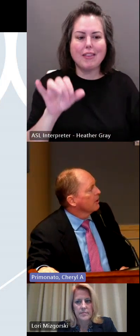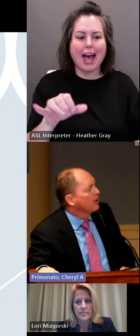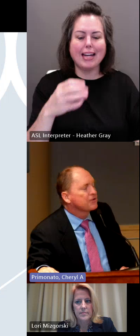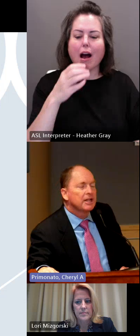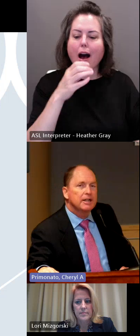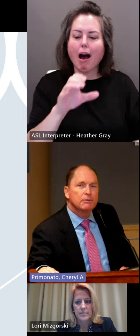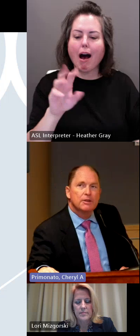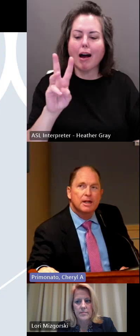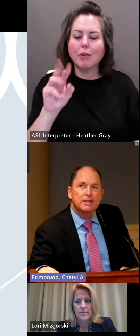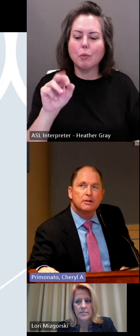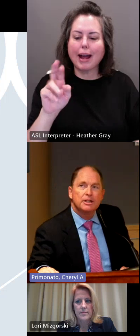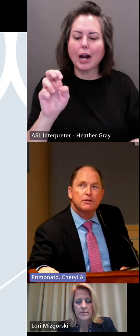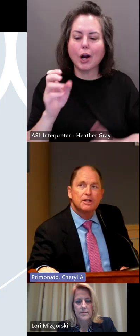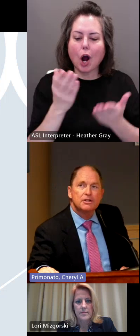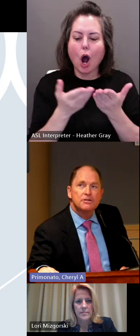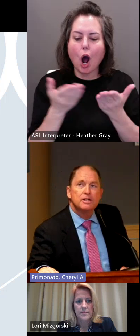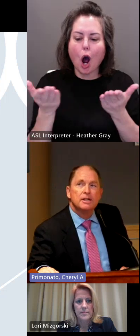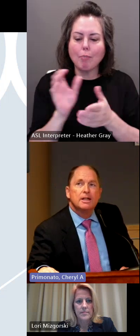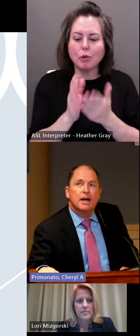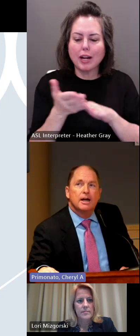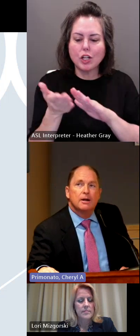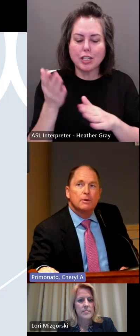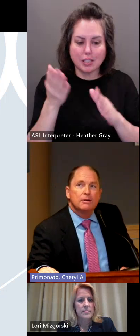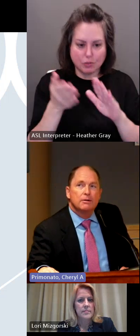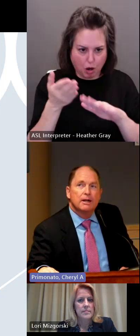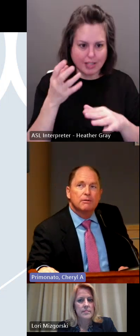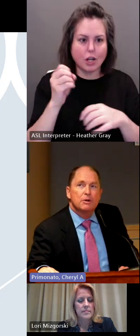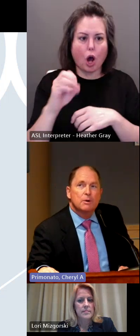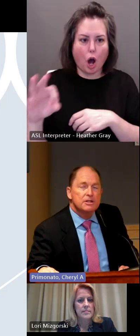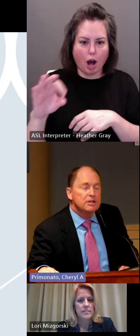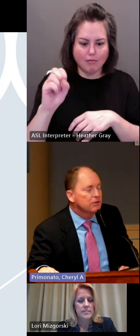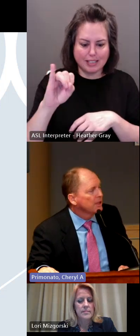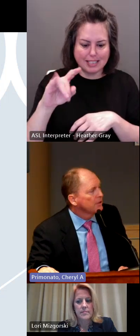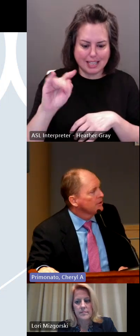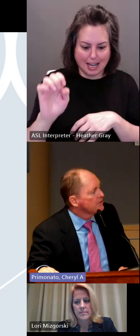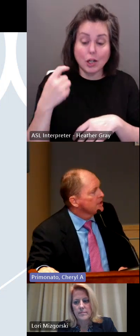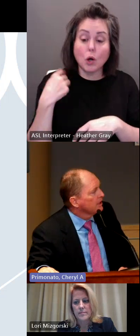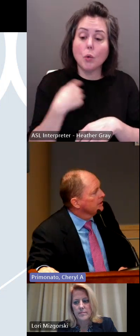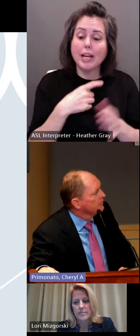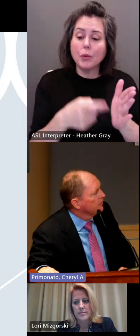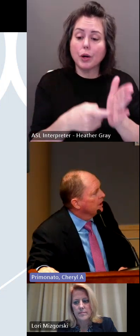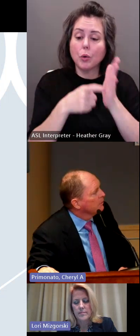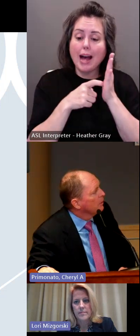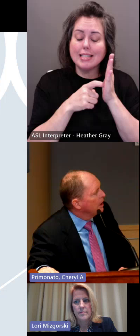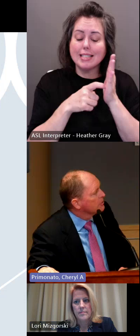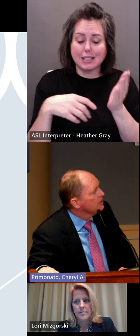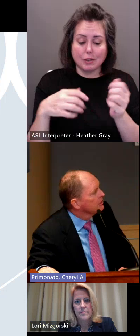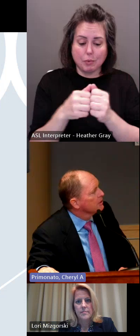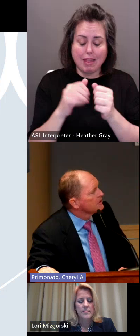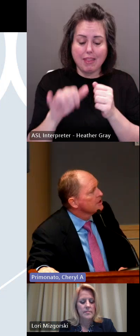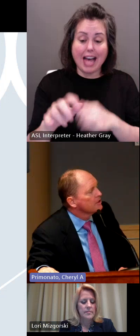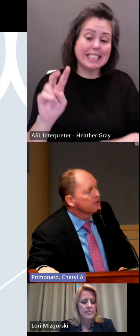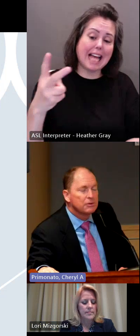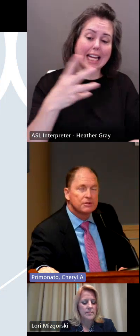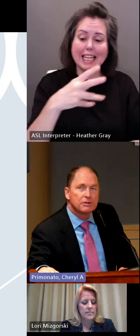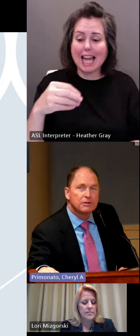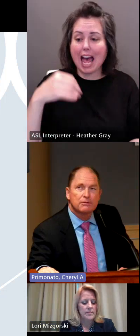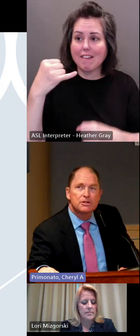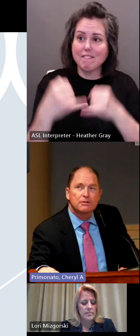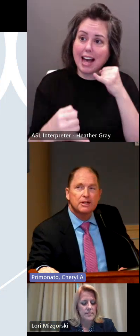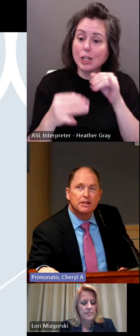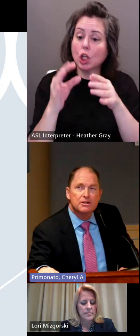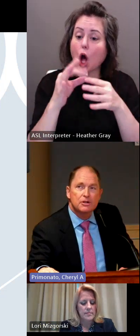lives offsite with ideal integrations. We are requesting to enter in the second and final option year extension that